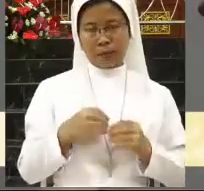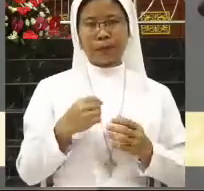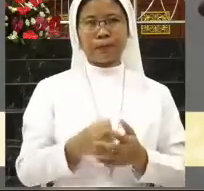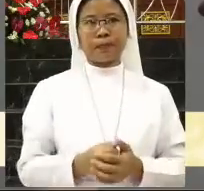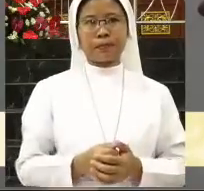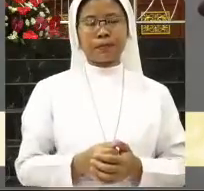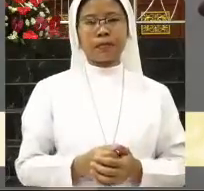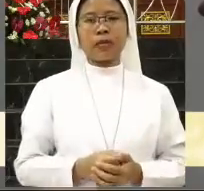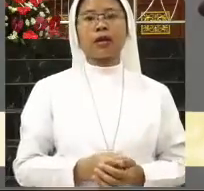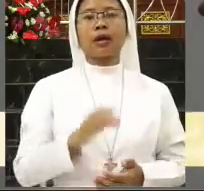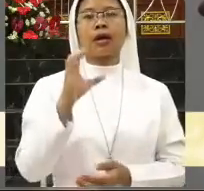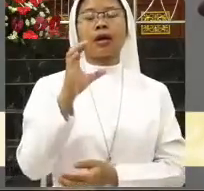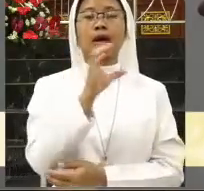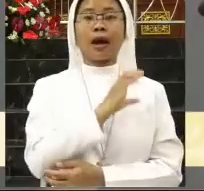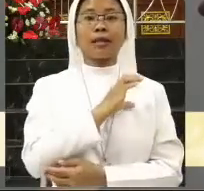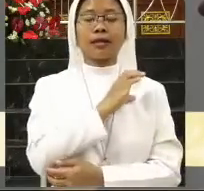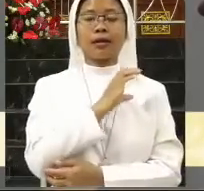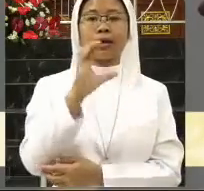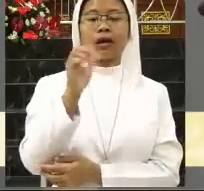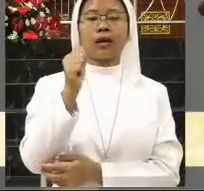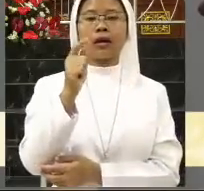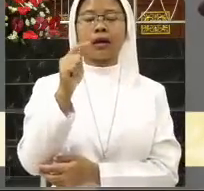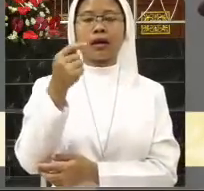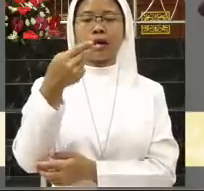Catechism even points out